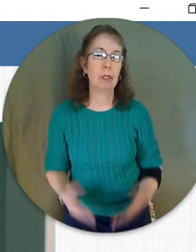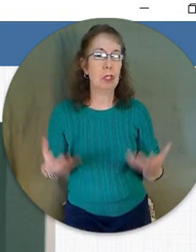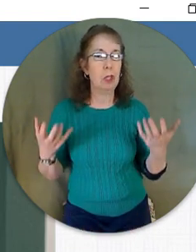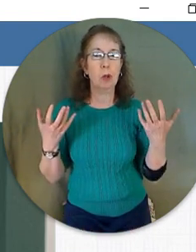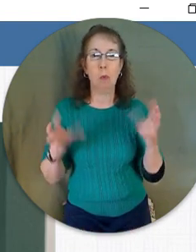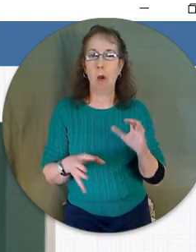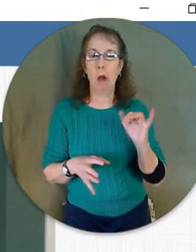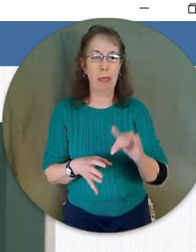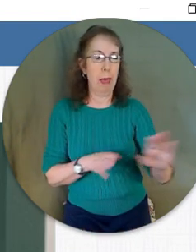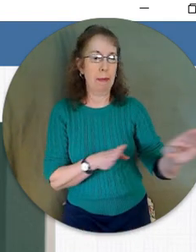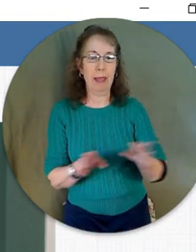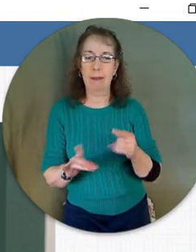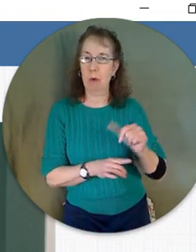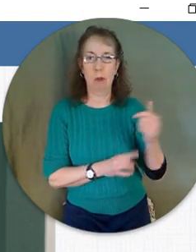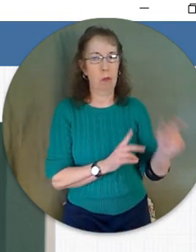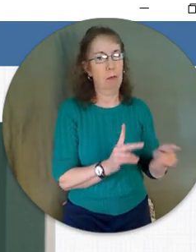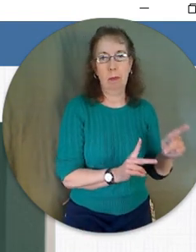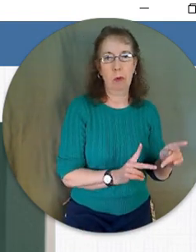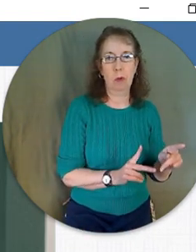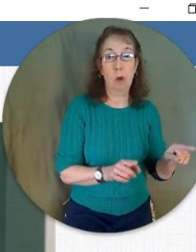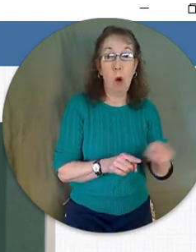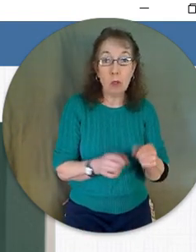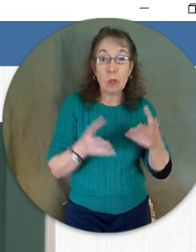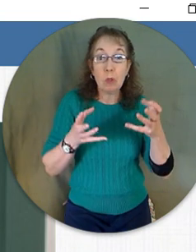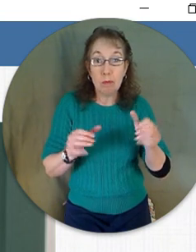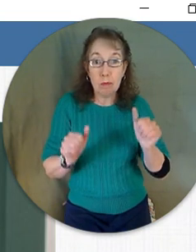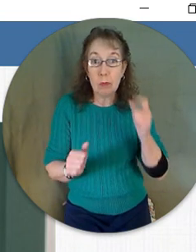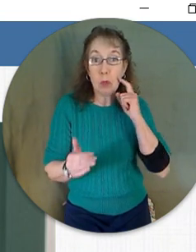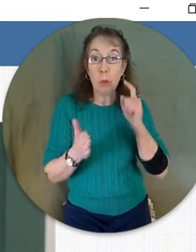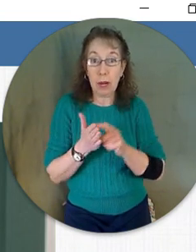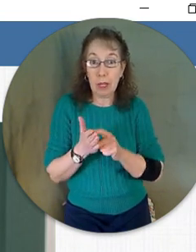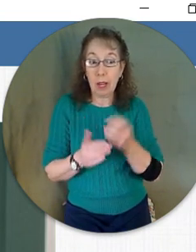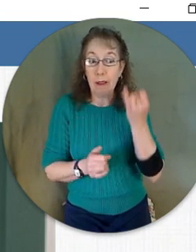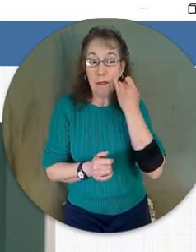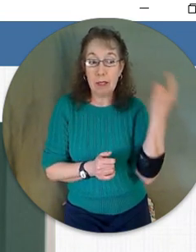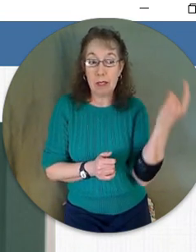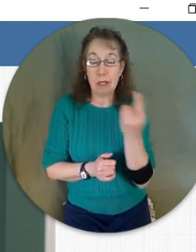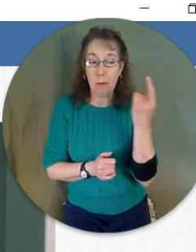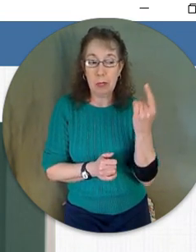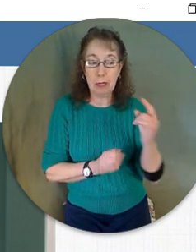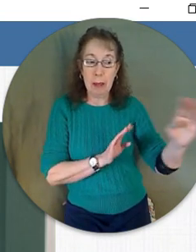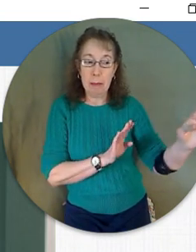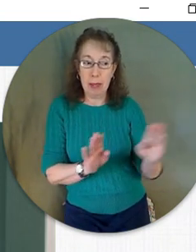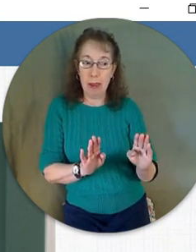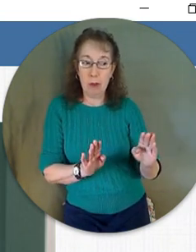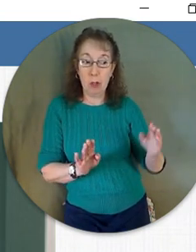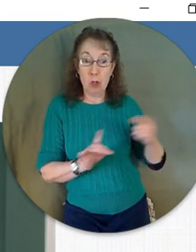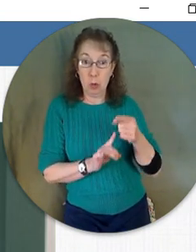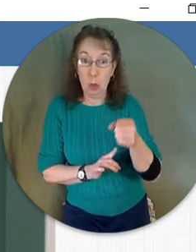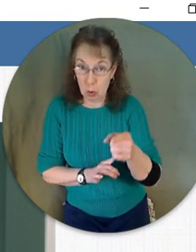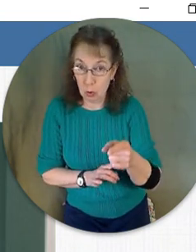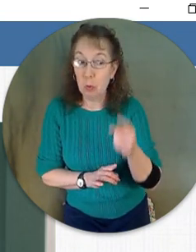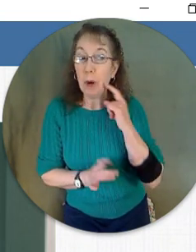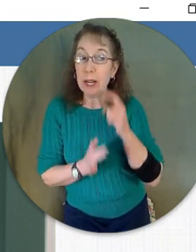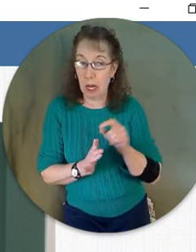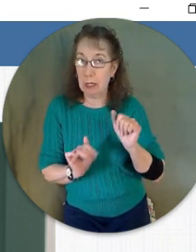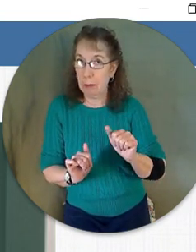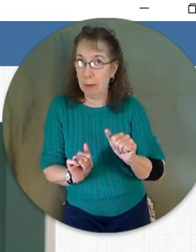that behavior towards someone else, and you also want to be able to recognize that if someone's behavior is like that towards you.